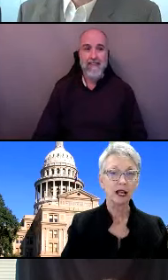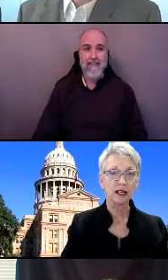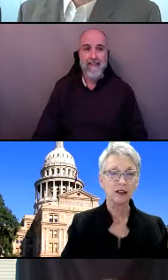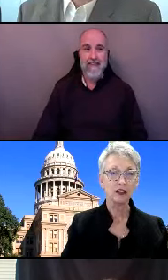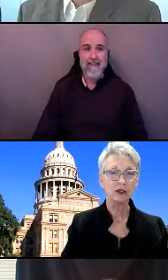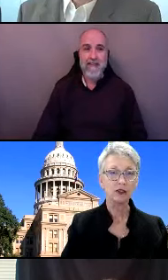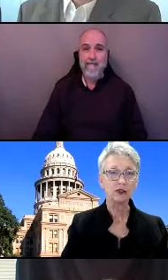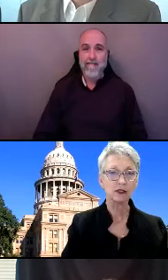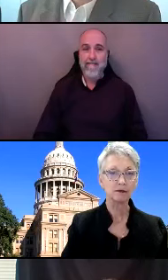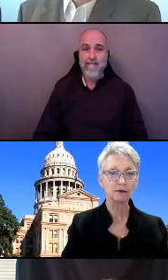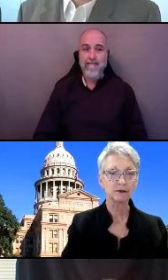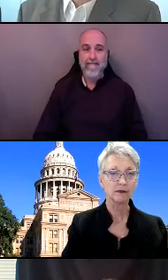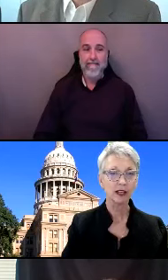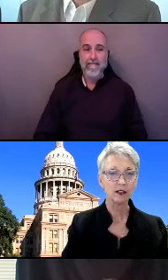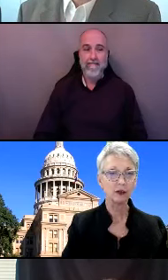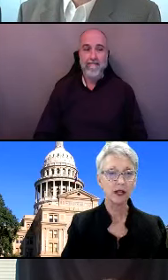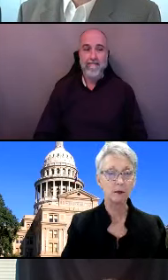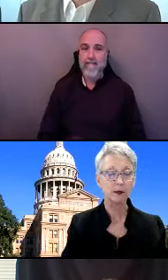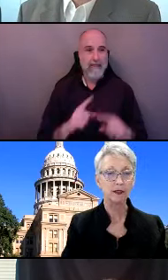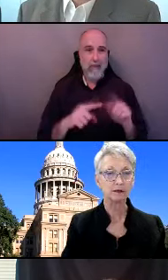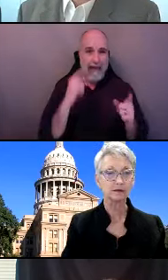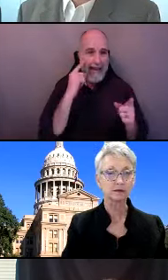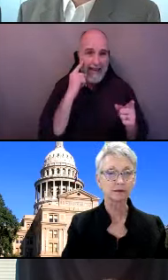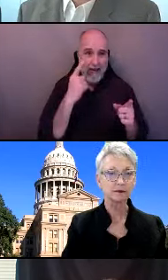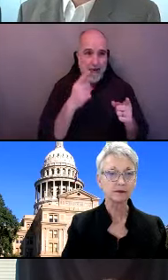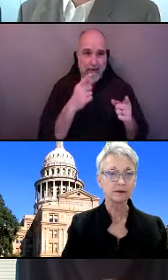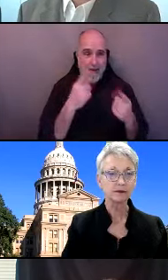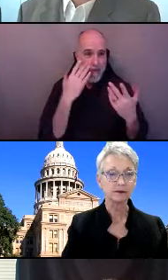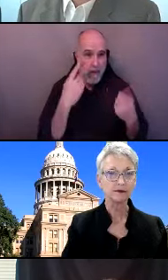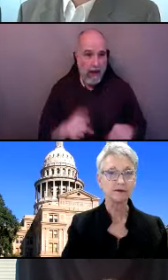We cannot hear you, Susan. I don't know what happened.